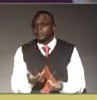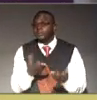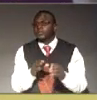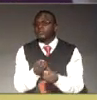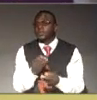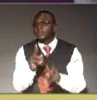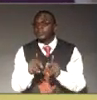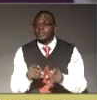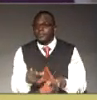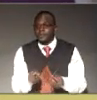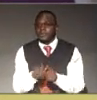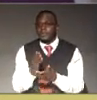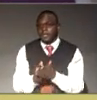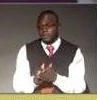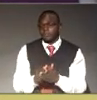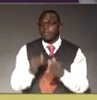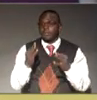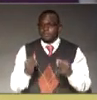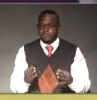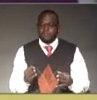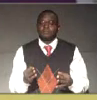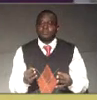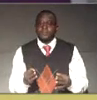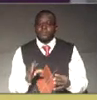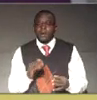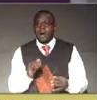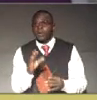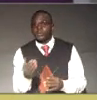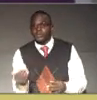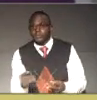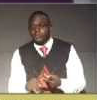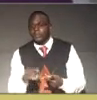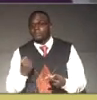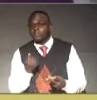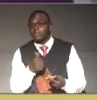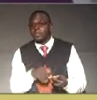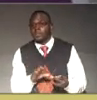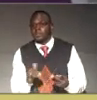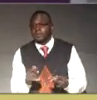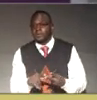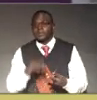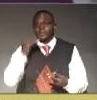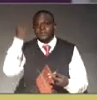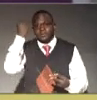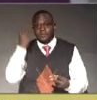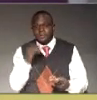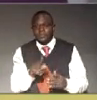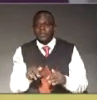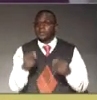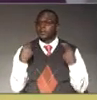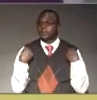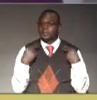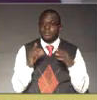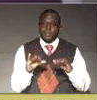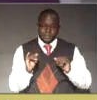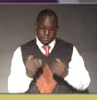and some of these products can end up with our children, with our mothers, whether you're a judge or an officer.